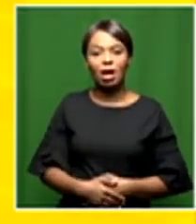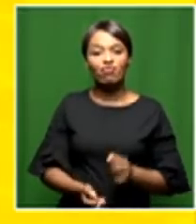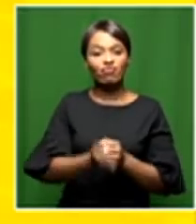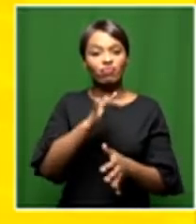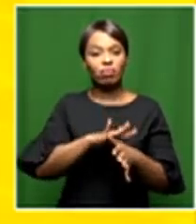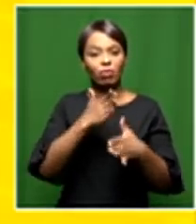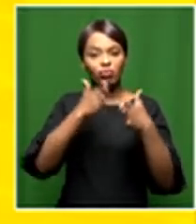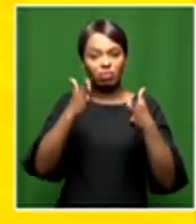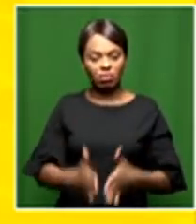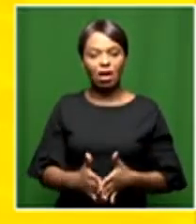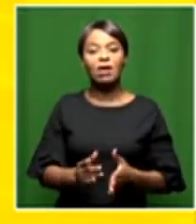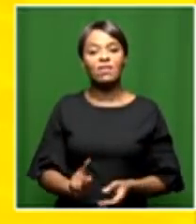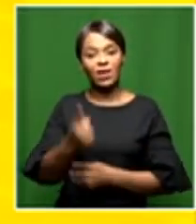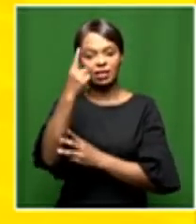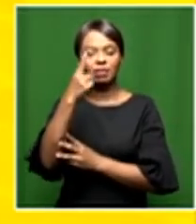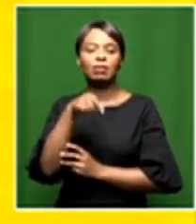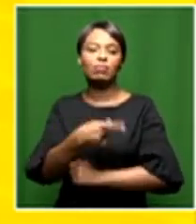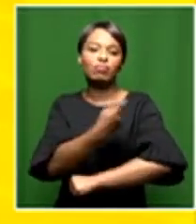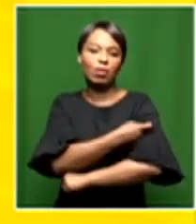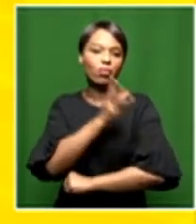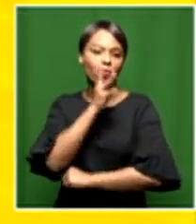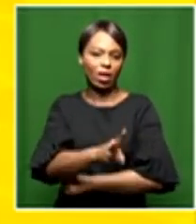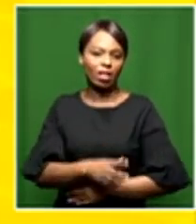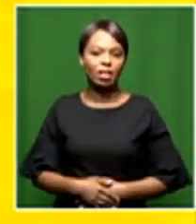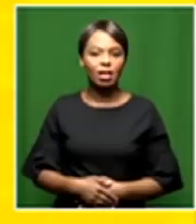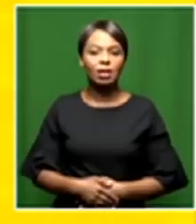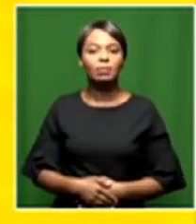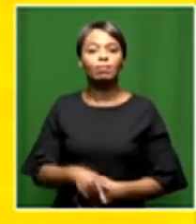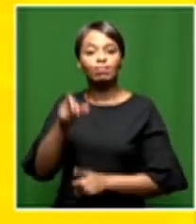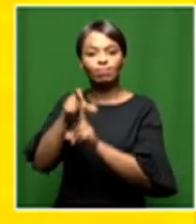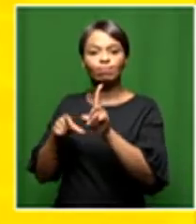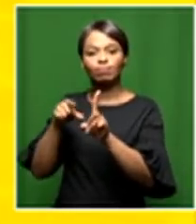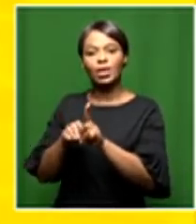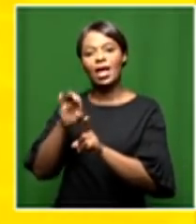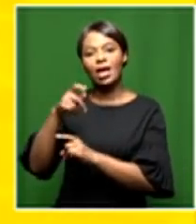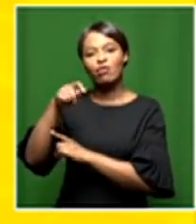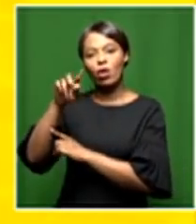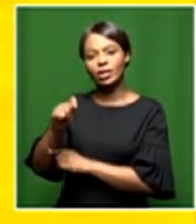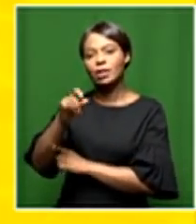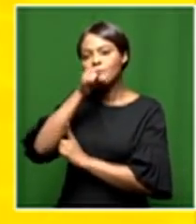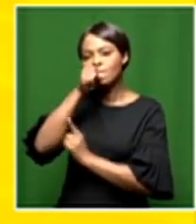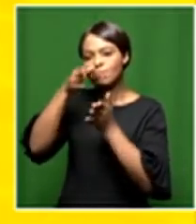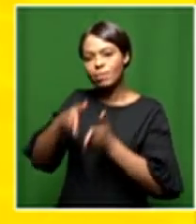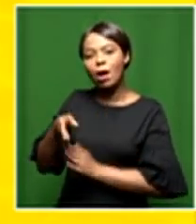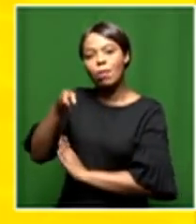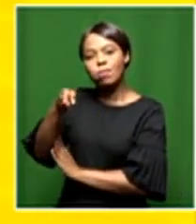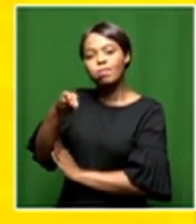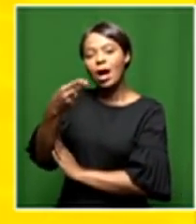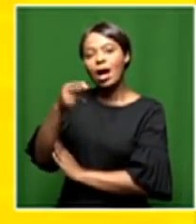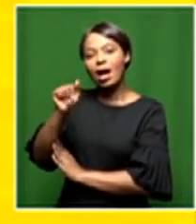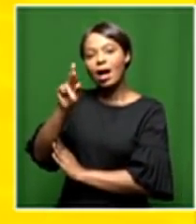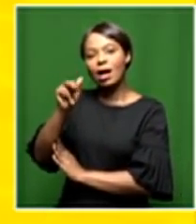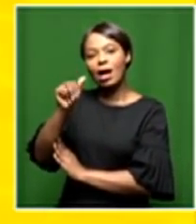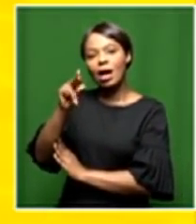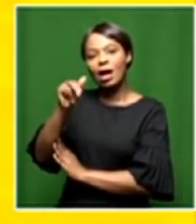risk of infection will receive the first shots. Our correspondent, Ephert Musekiwa, is on the line to us from